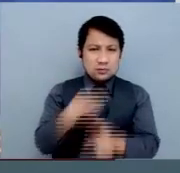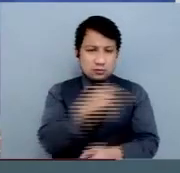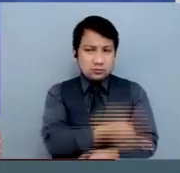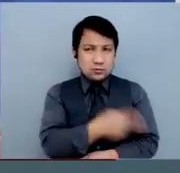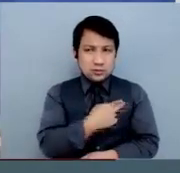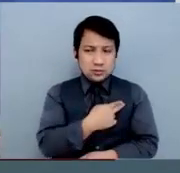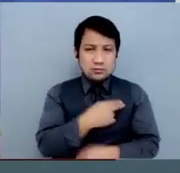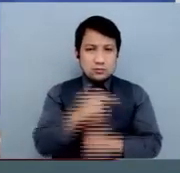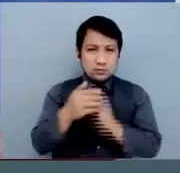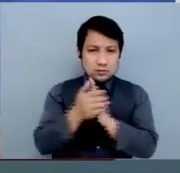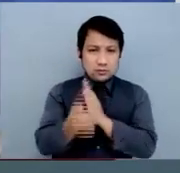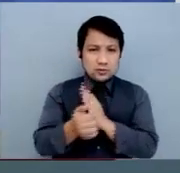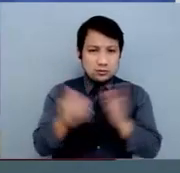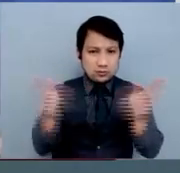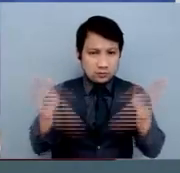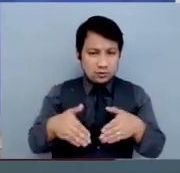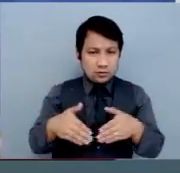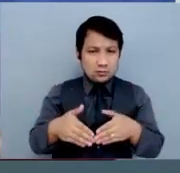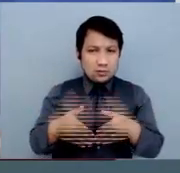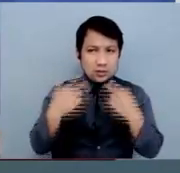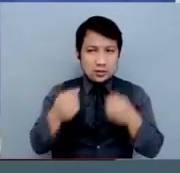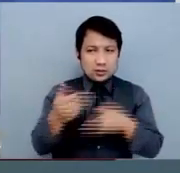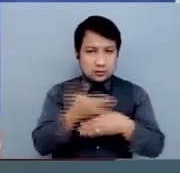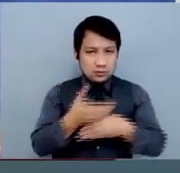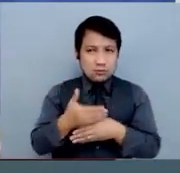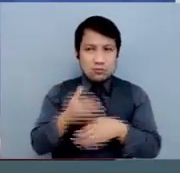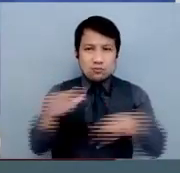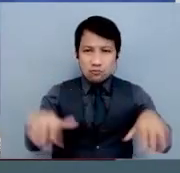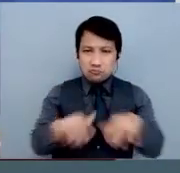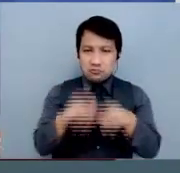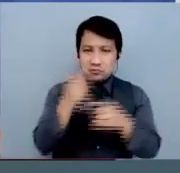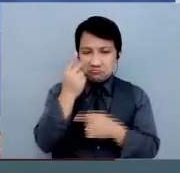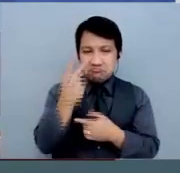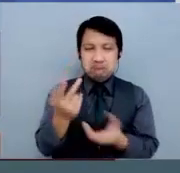the expense of a shortage of healthcare workers. Yun ang medyo